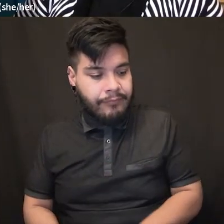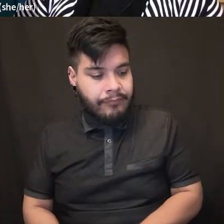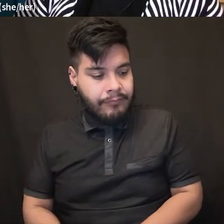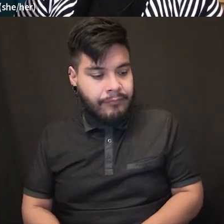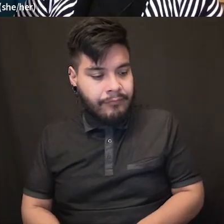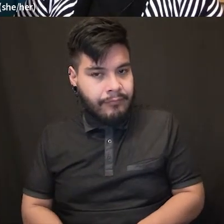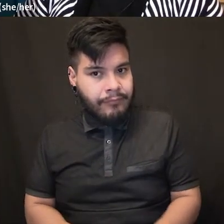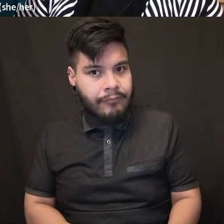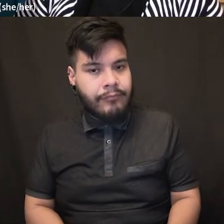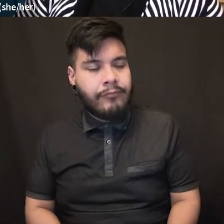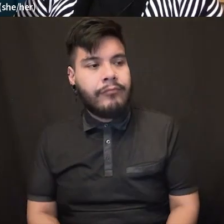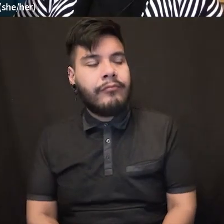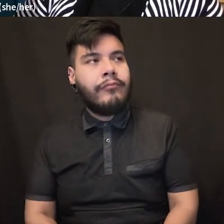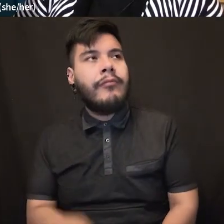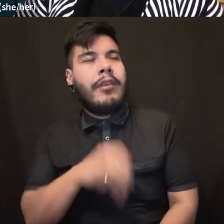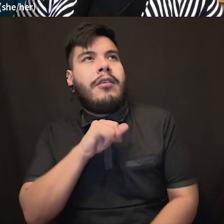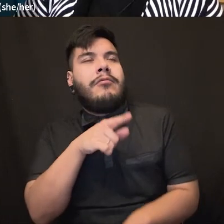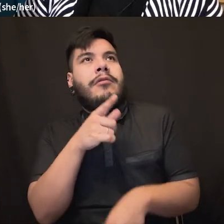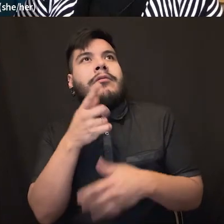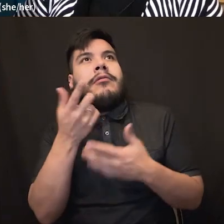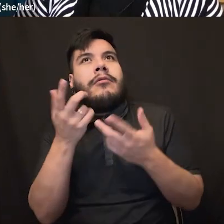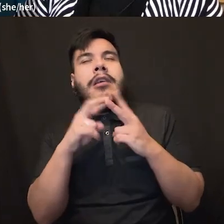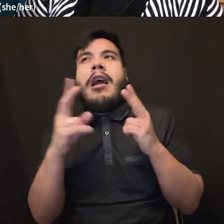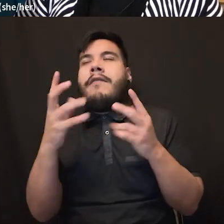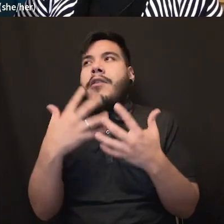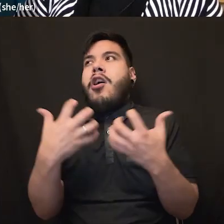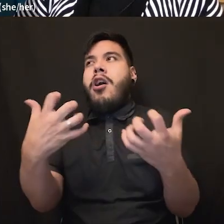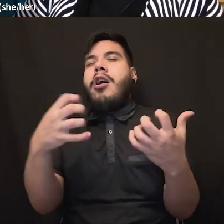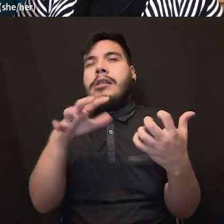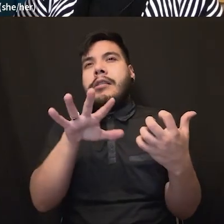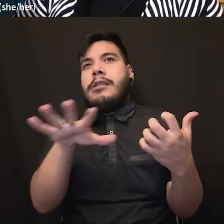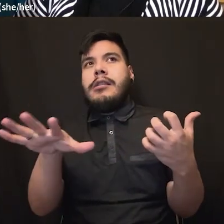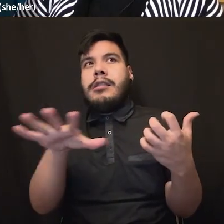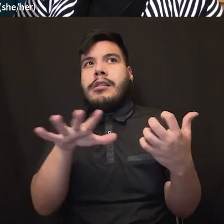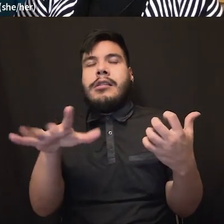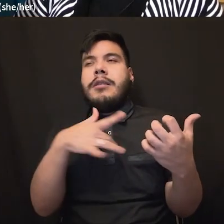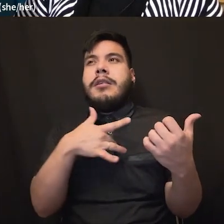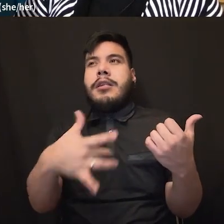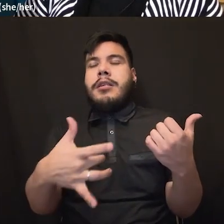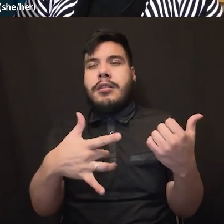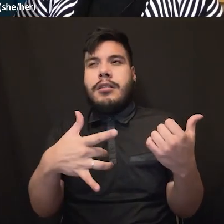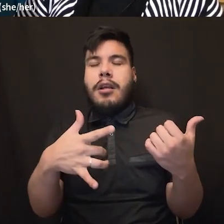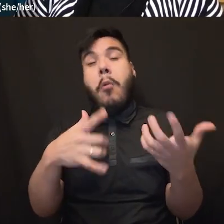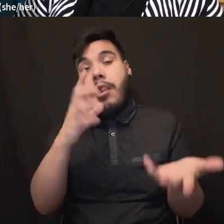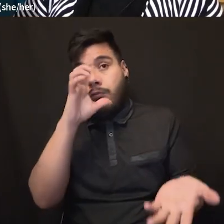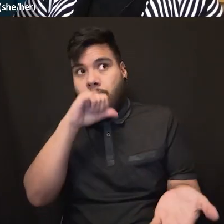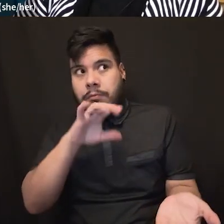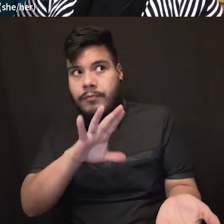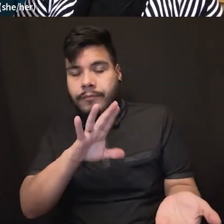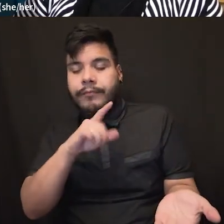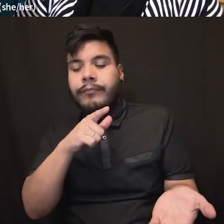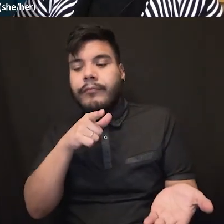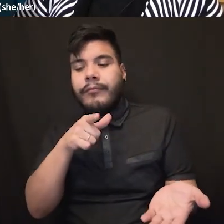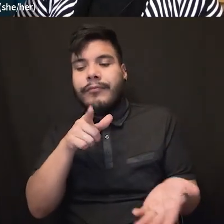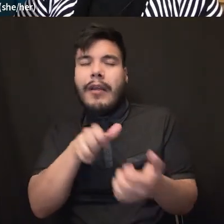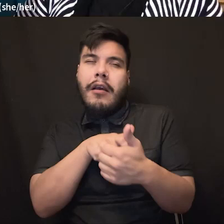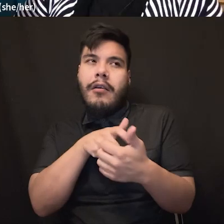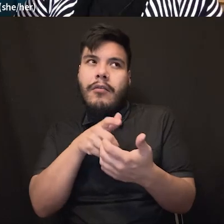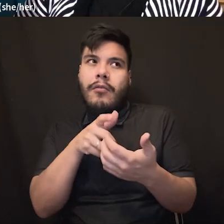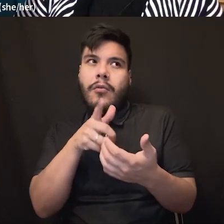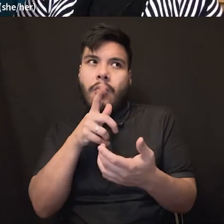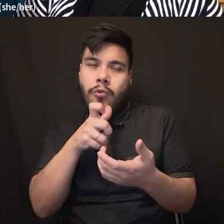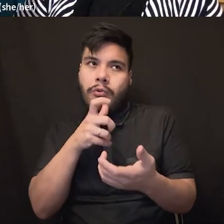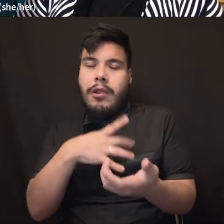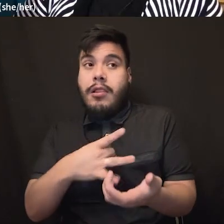that was a very, I would say the demographic of the audience tended to be more women. I mean, I assume that the following of the book is probably more